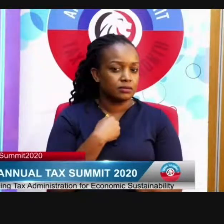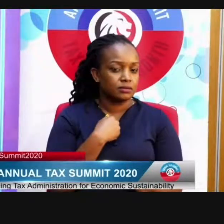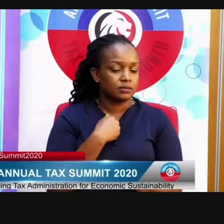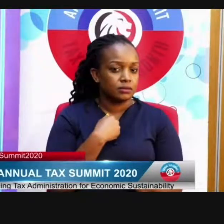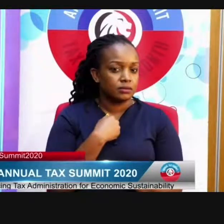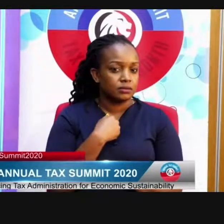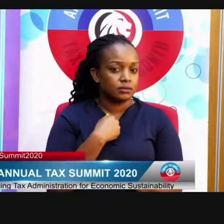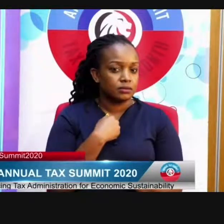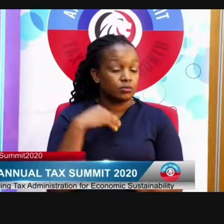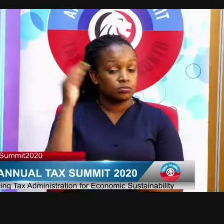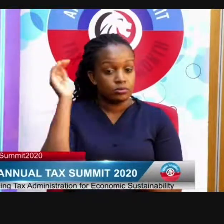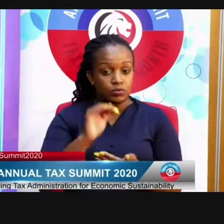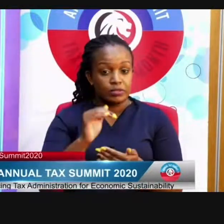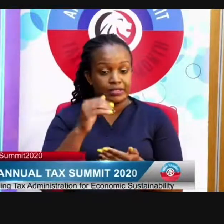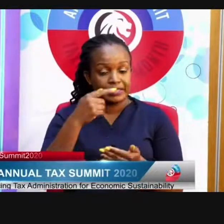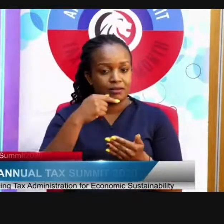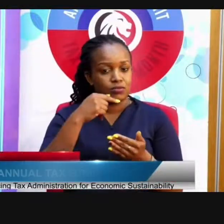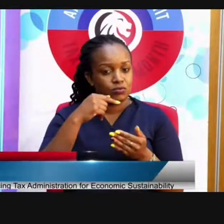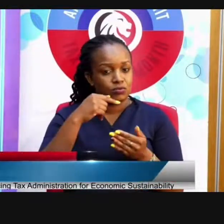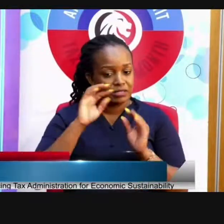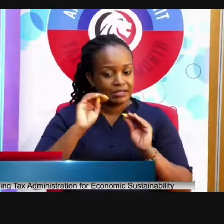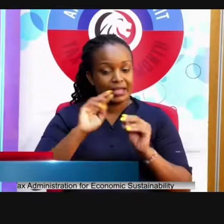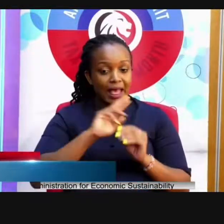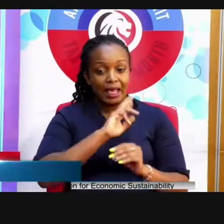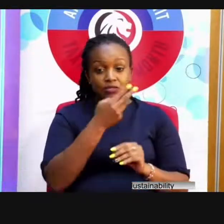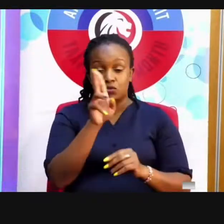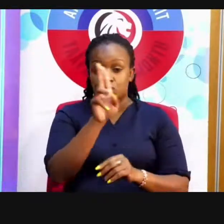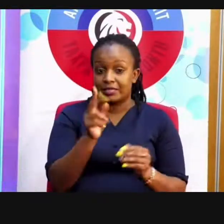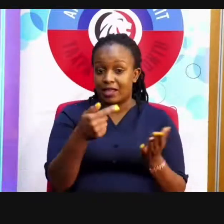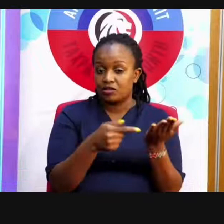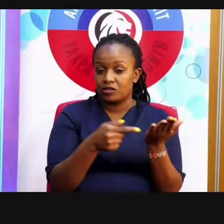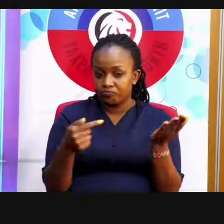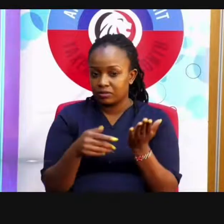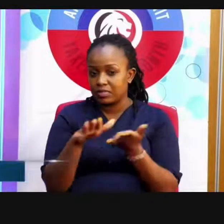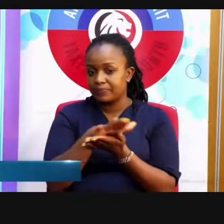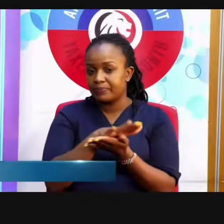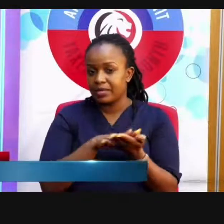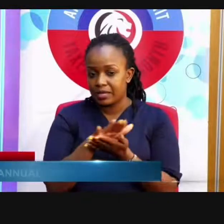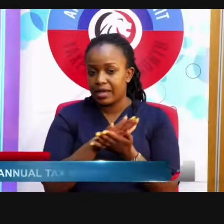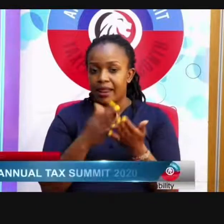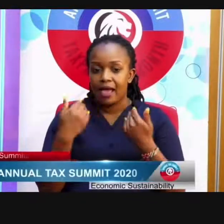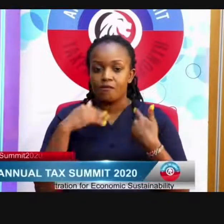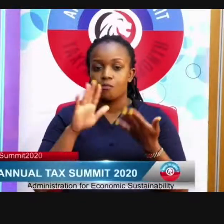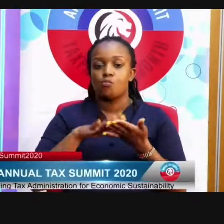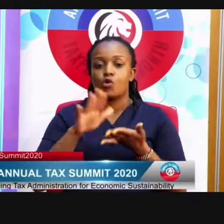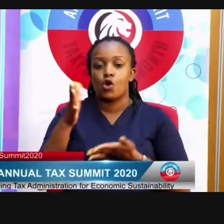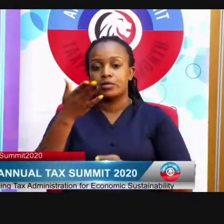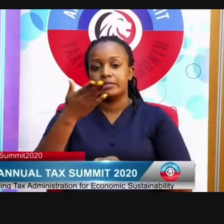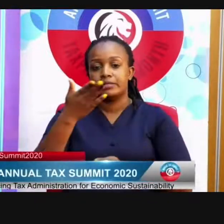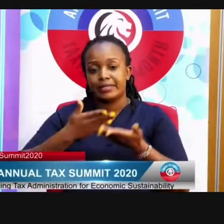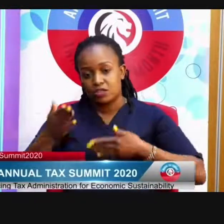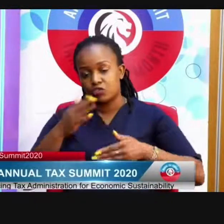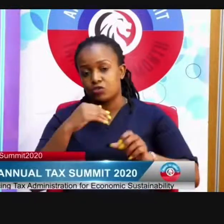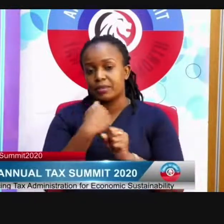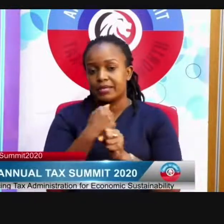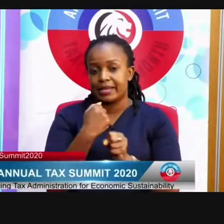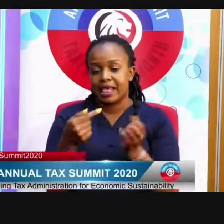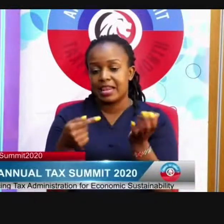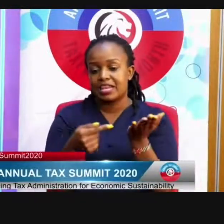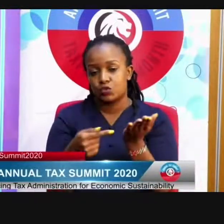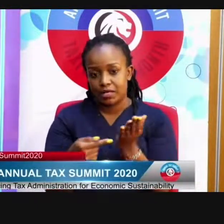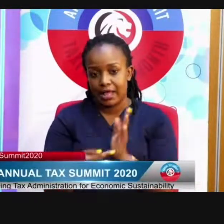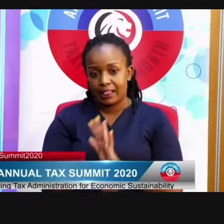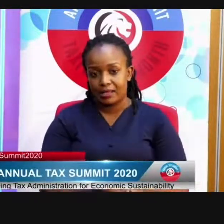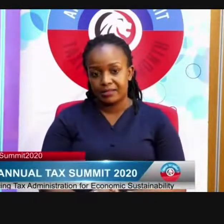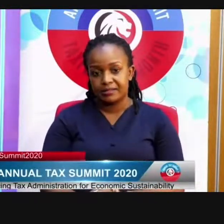the electronic space, and allowed more and more of our interactions to be done electronically. The other intervention